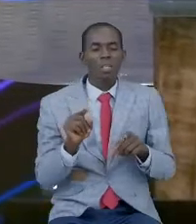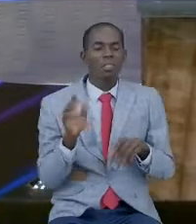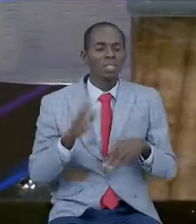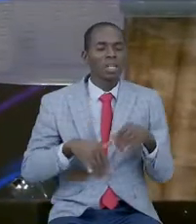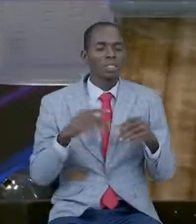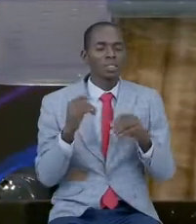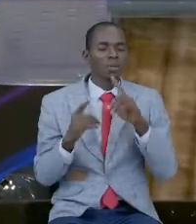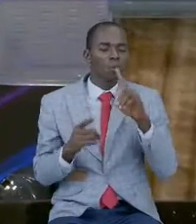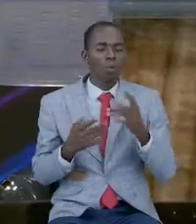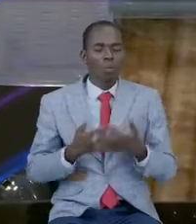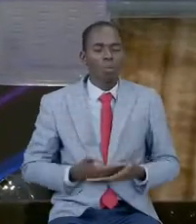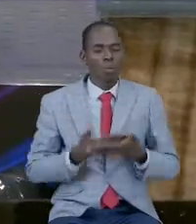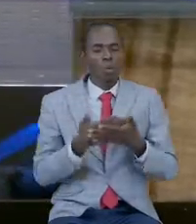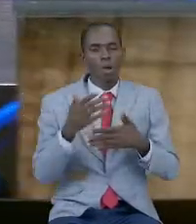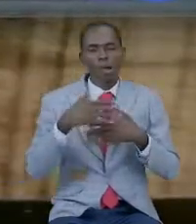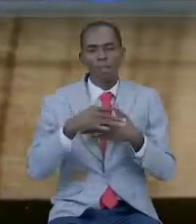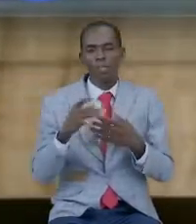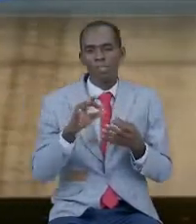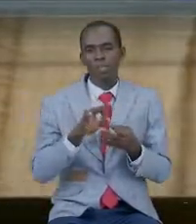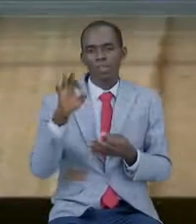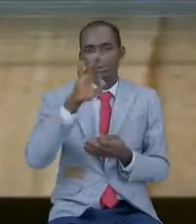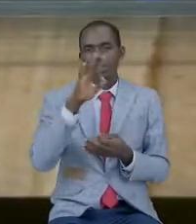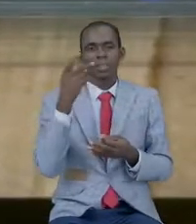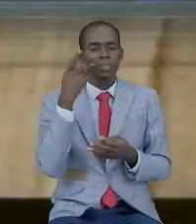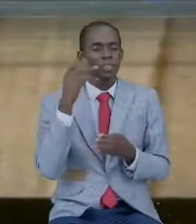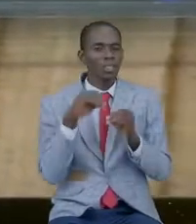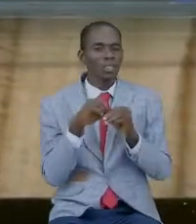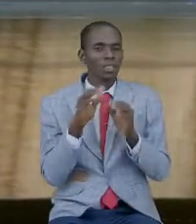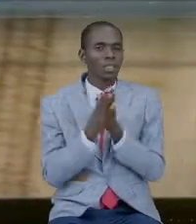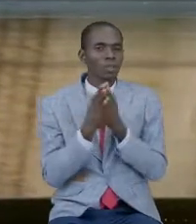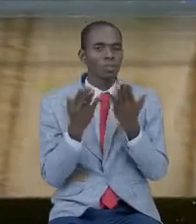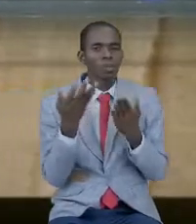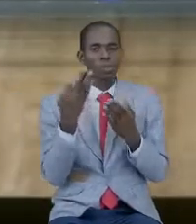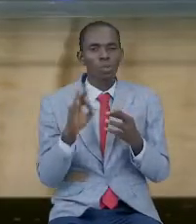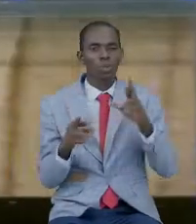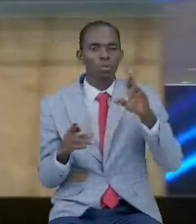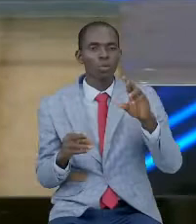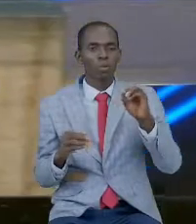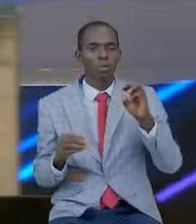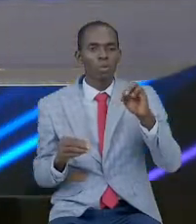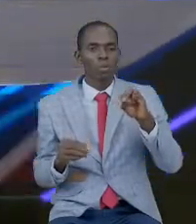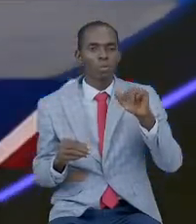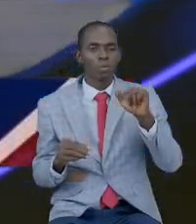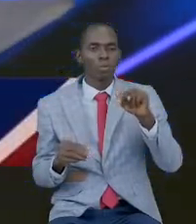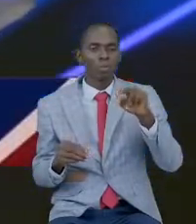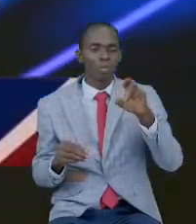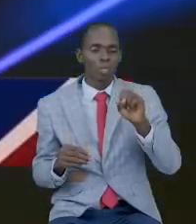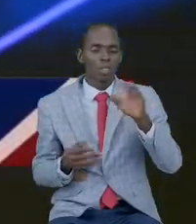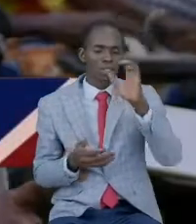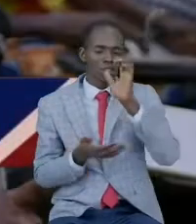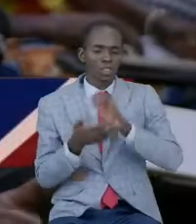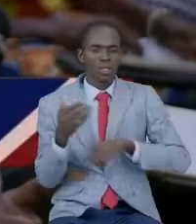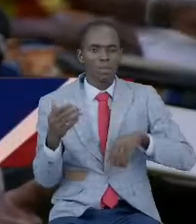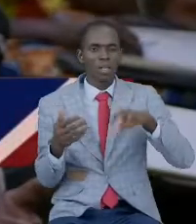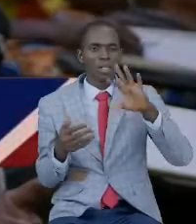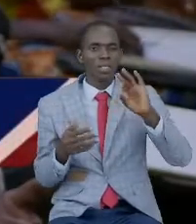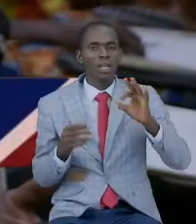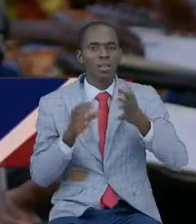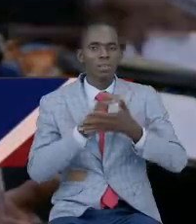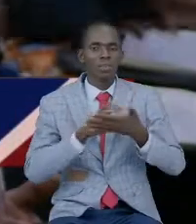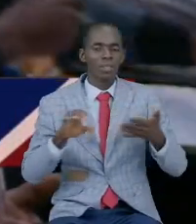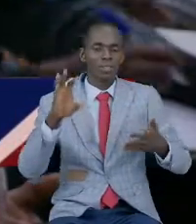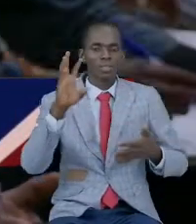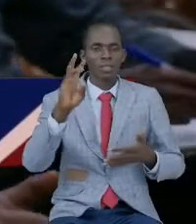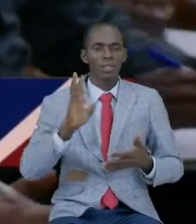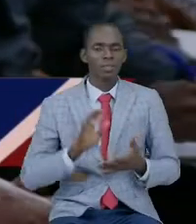the spirit. Look at Romans chapter 9, verse 6. Romans chapter 9, verse